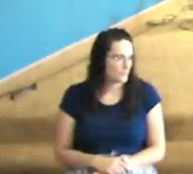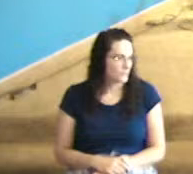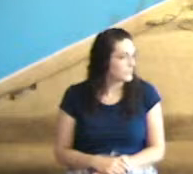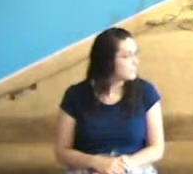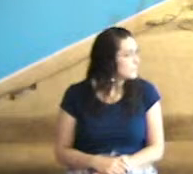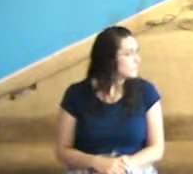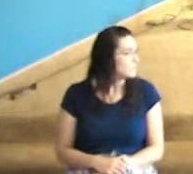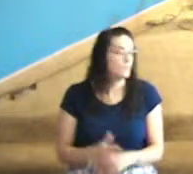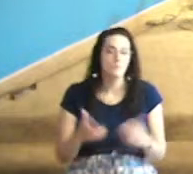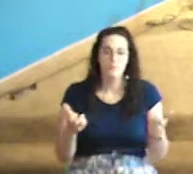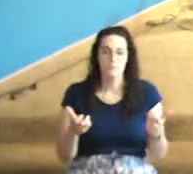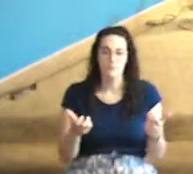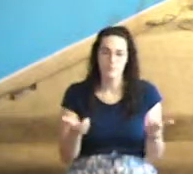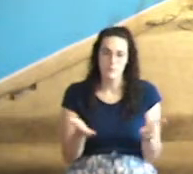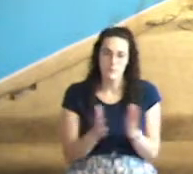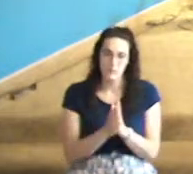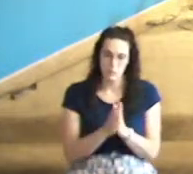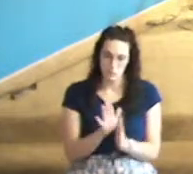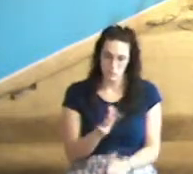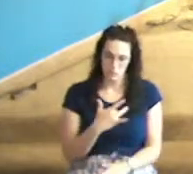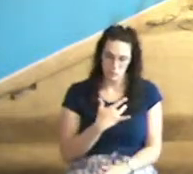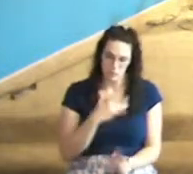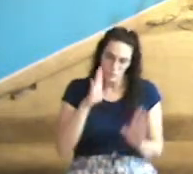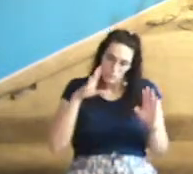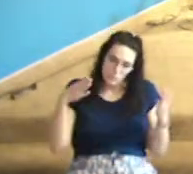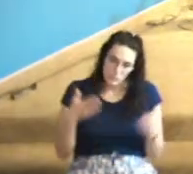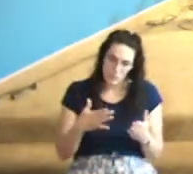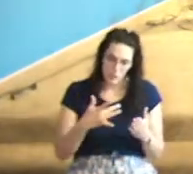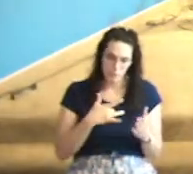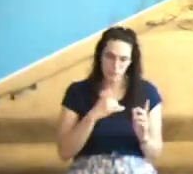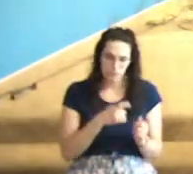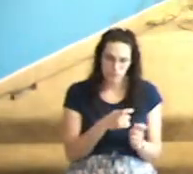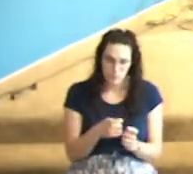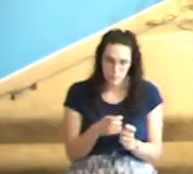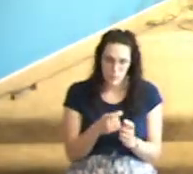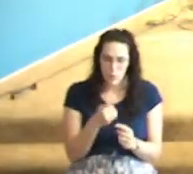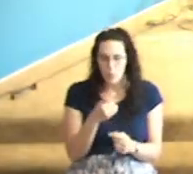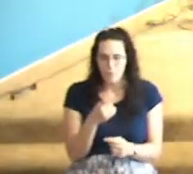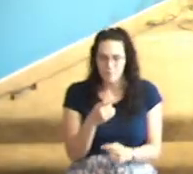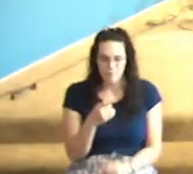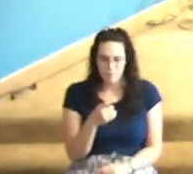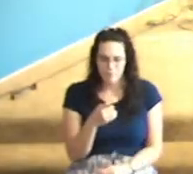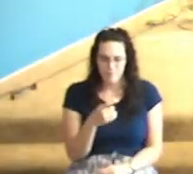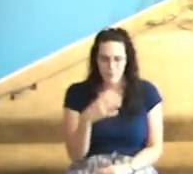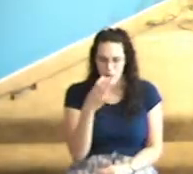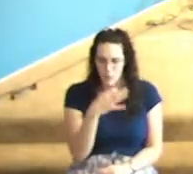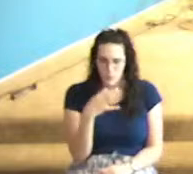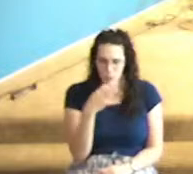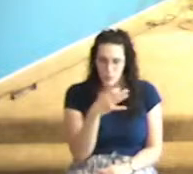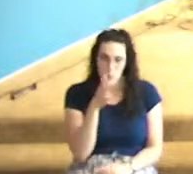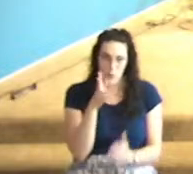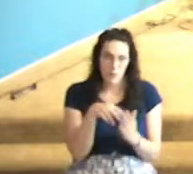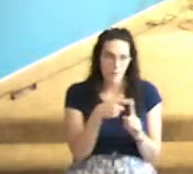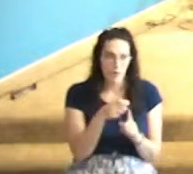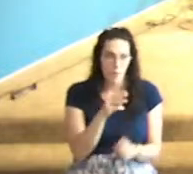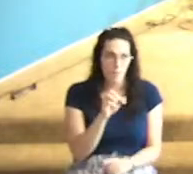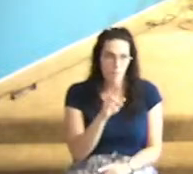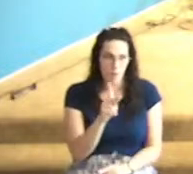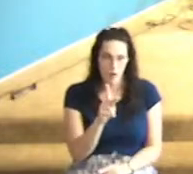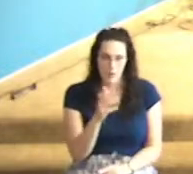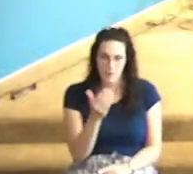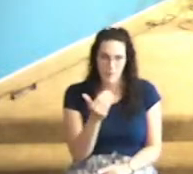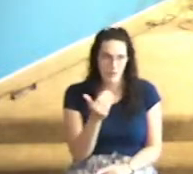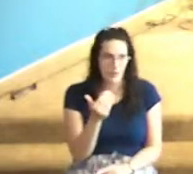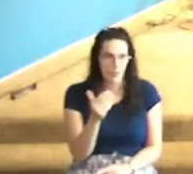So I invite you to turn your hearts towards our time of communion today. I'll be reading from Mark 15:39 for our